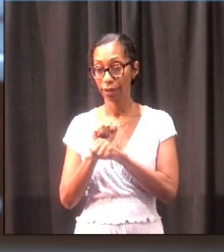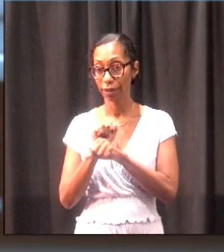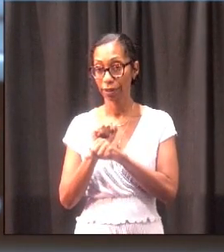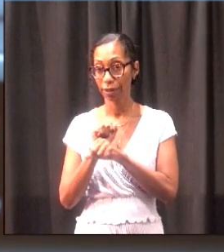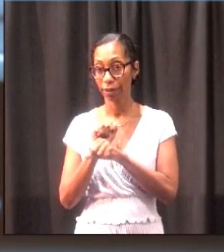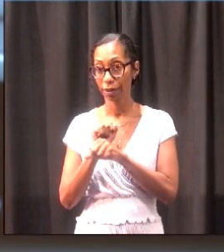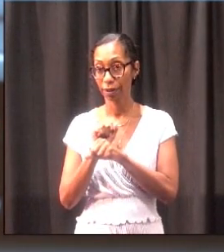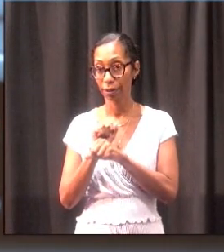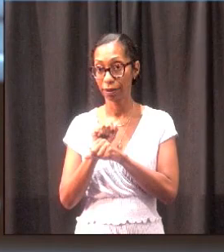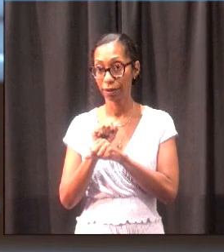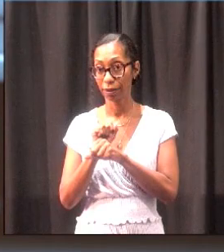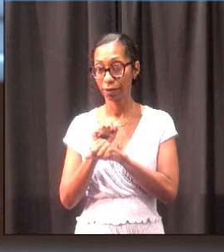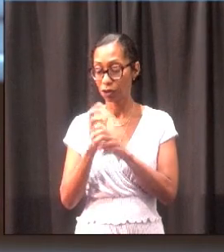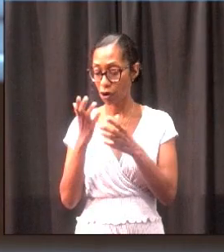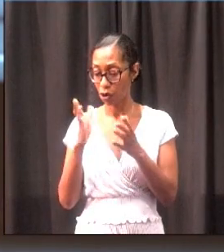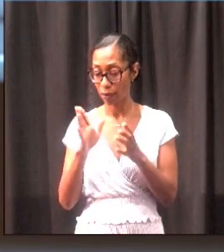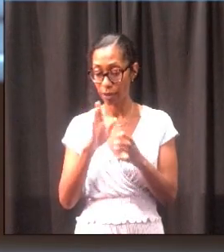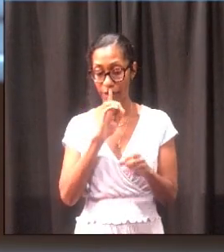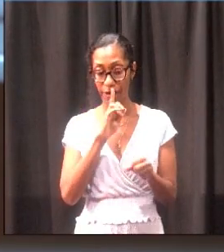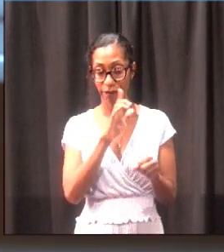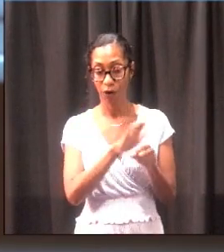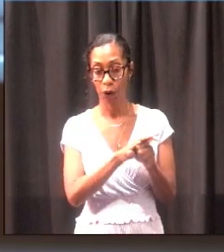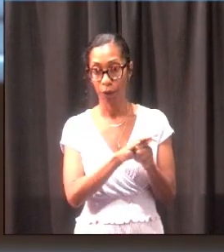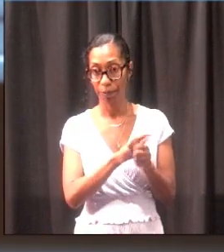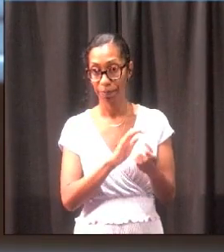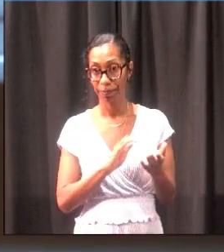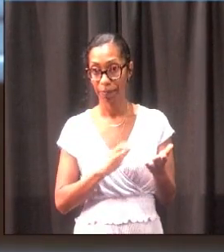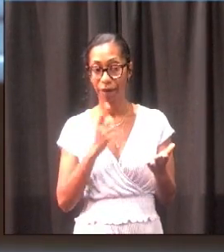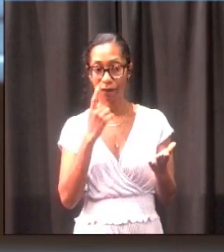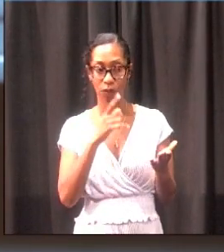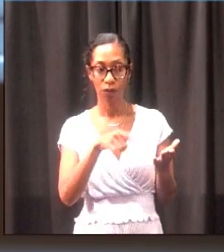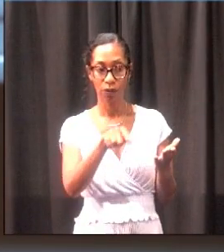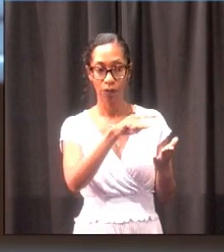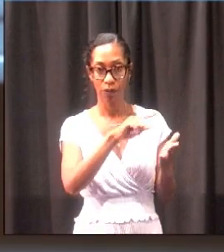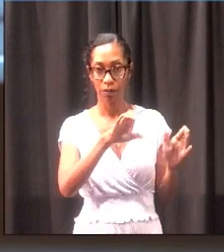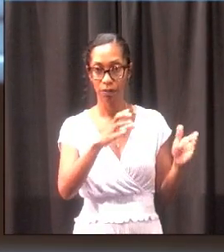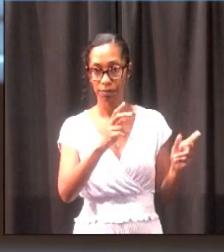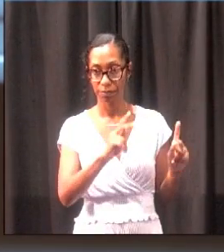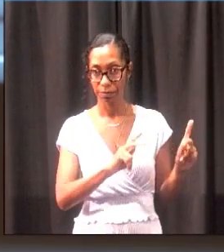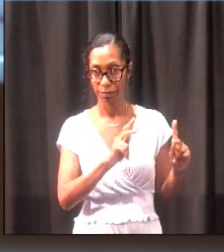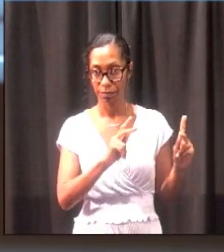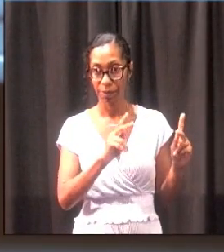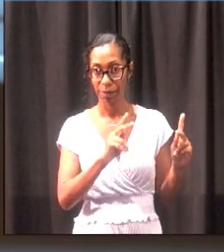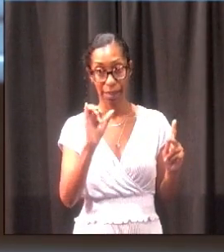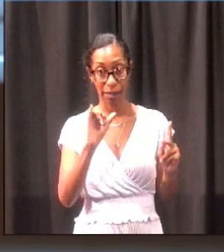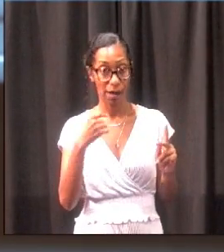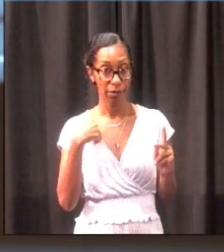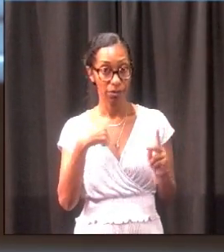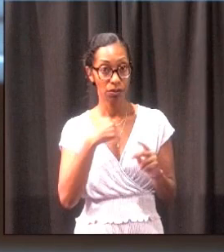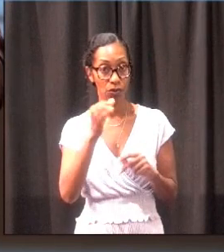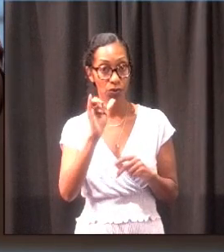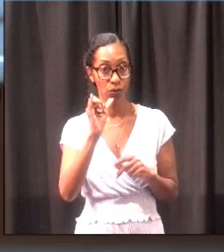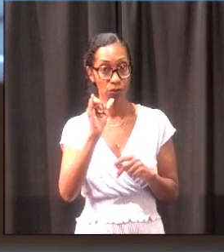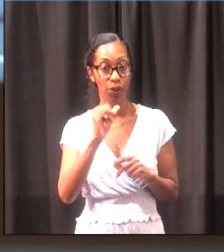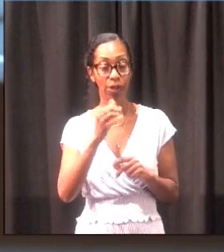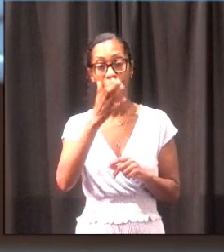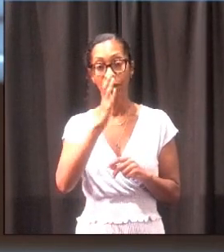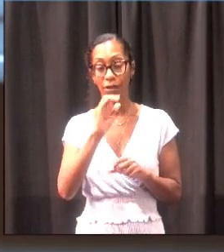was confirmed in them. And that's like many of us. The work of God is confirmed in